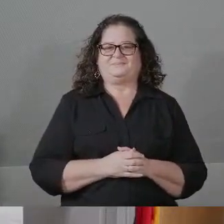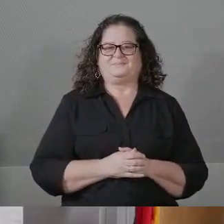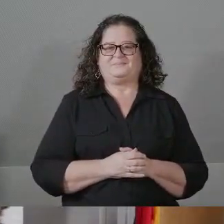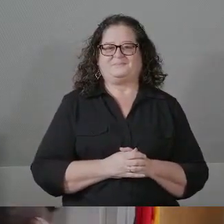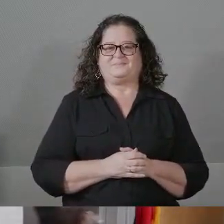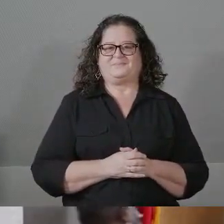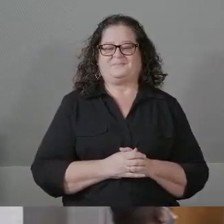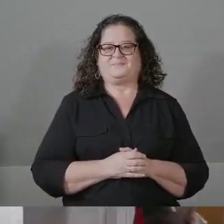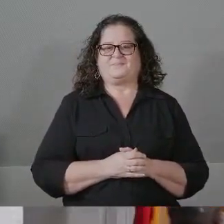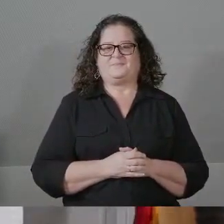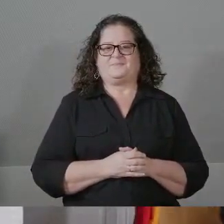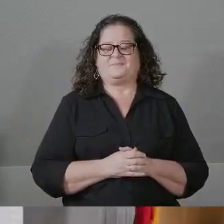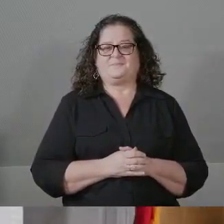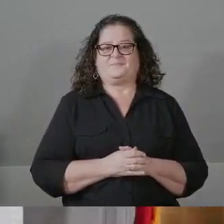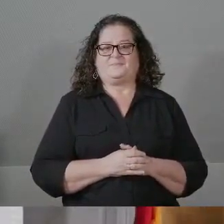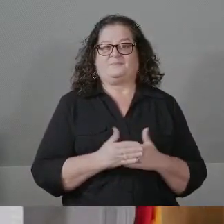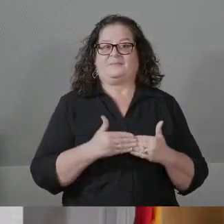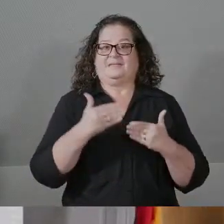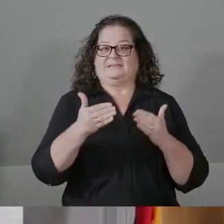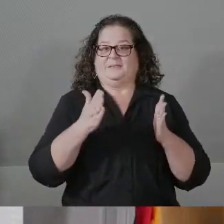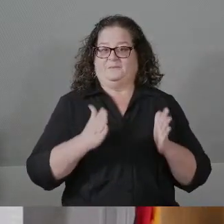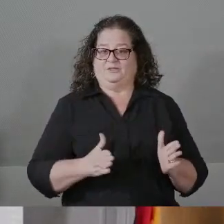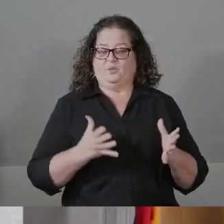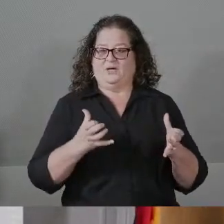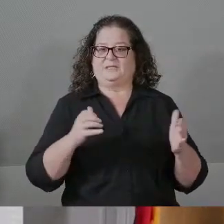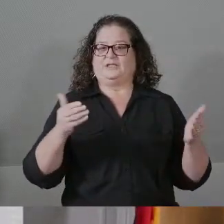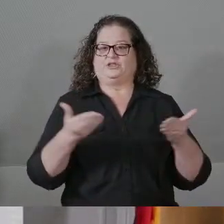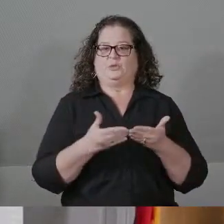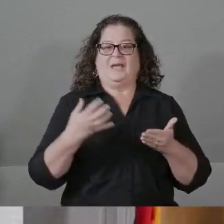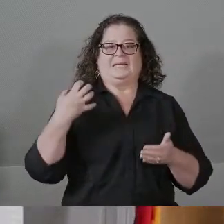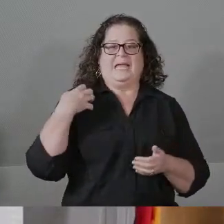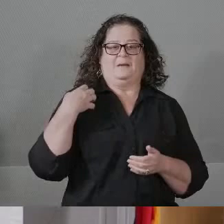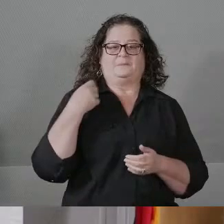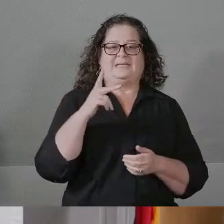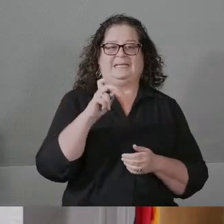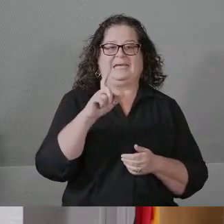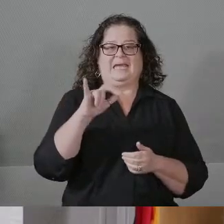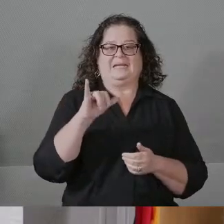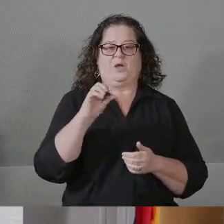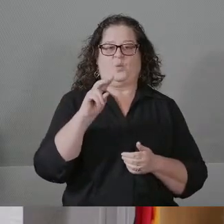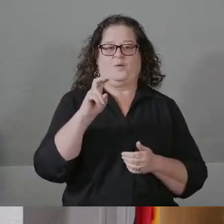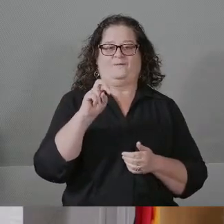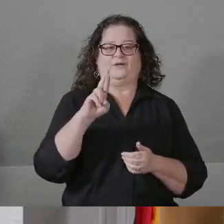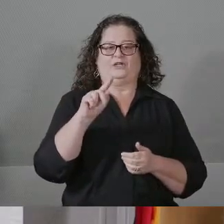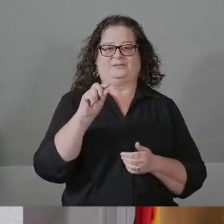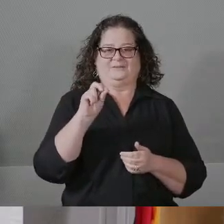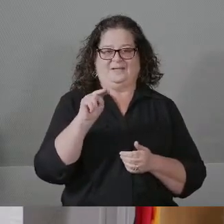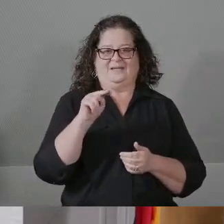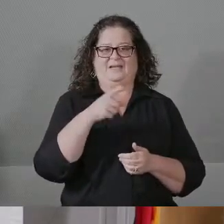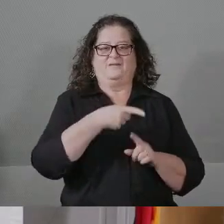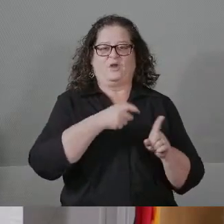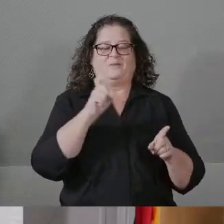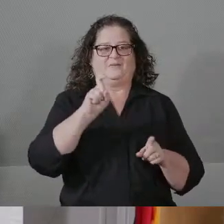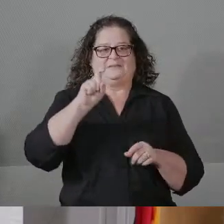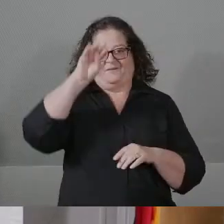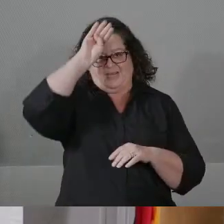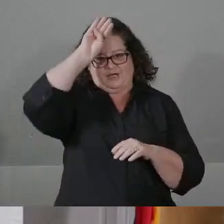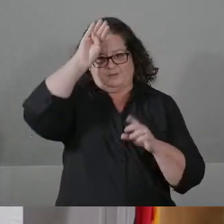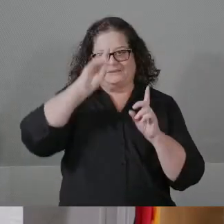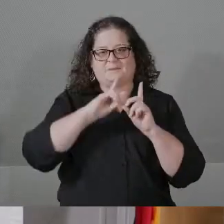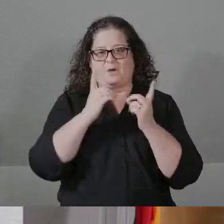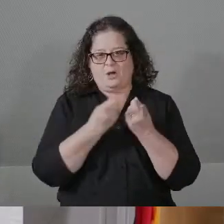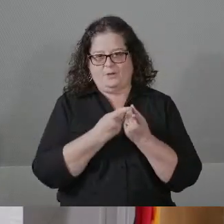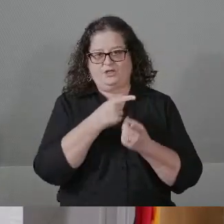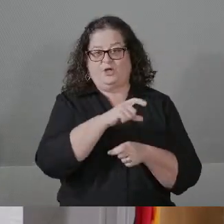All right. Next, I'd like to introduce Captain Kenny Overton from Phoenix Fire. He is a 15-year veteran